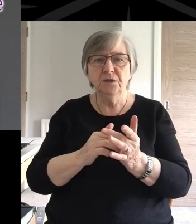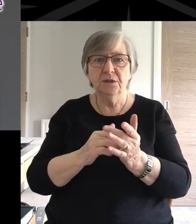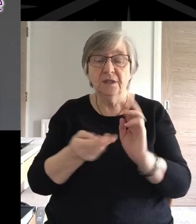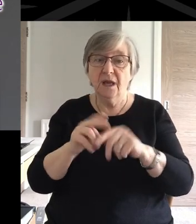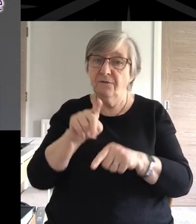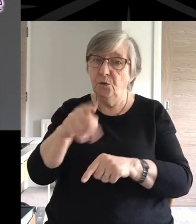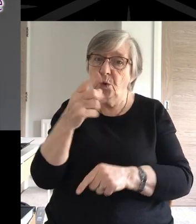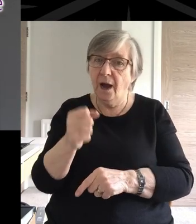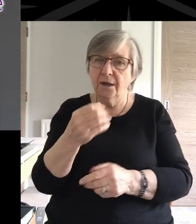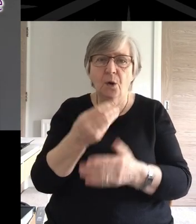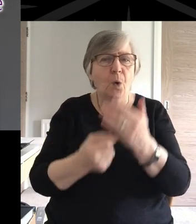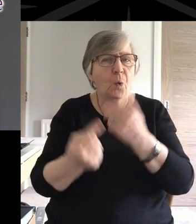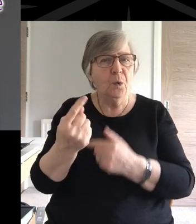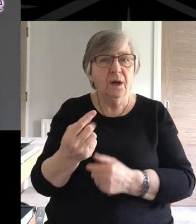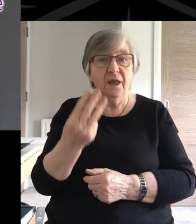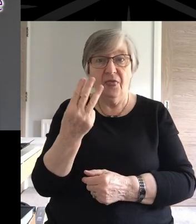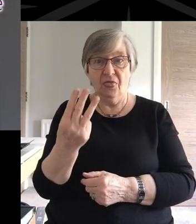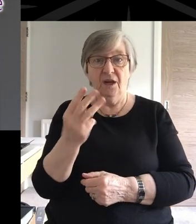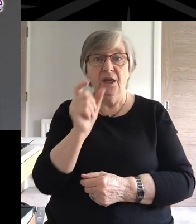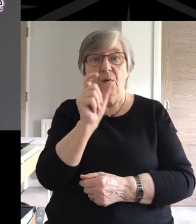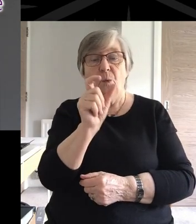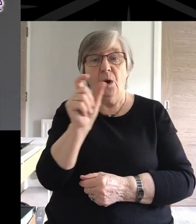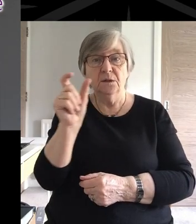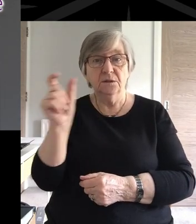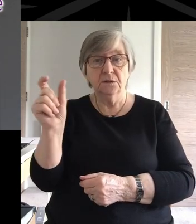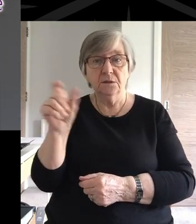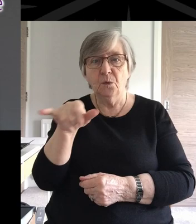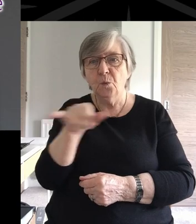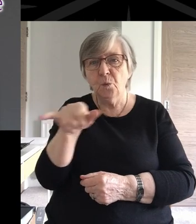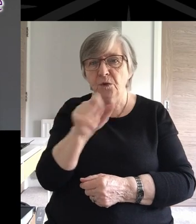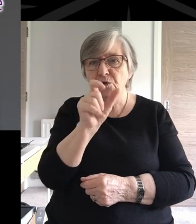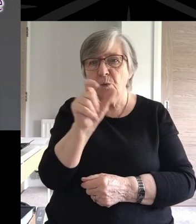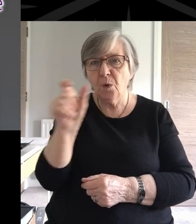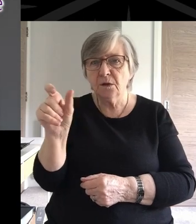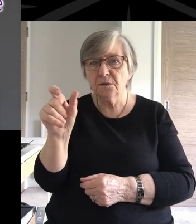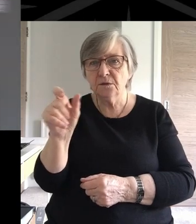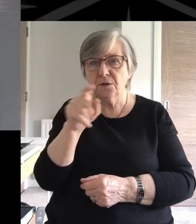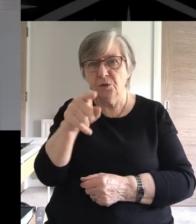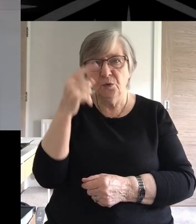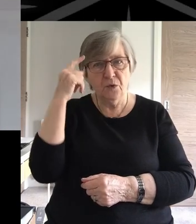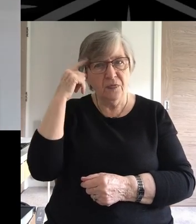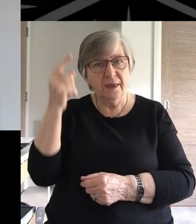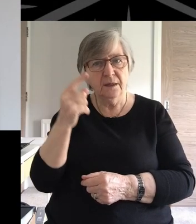only three words, what would you say Jesus is?